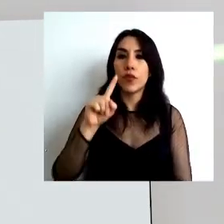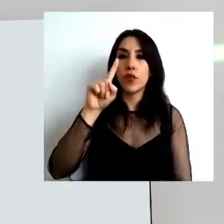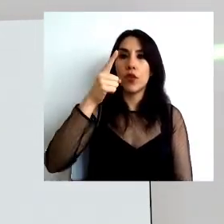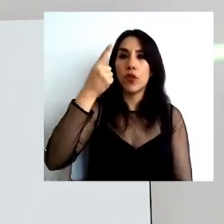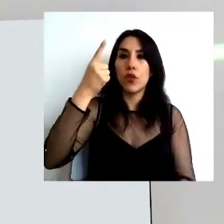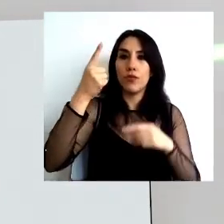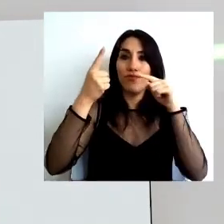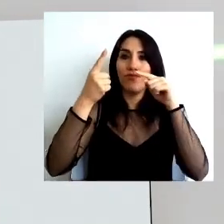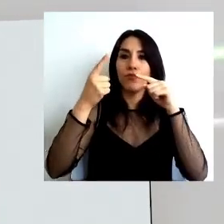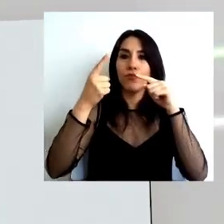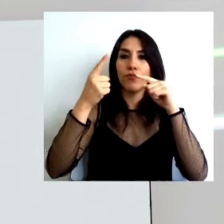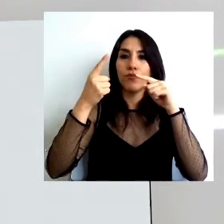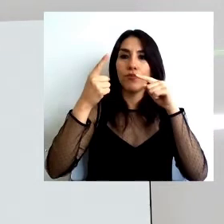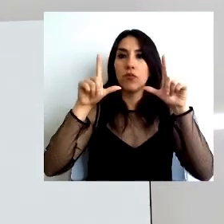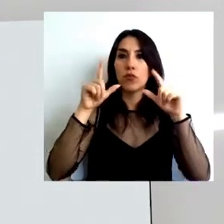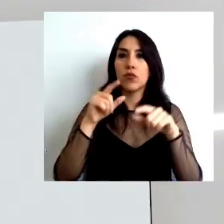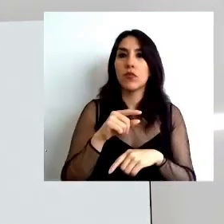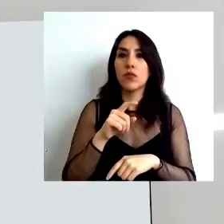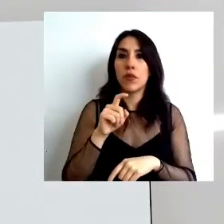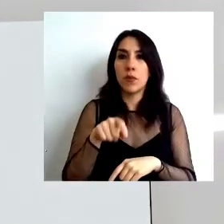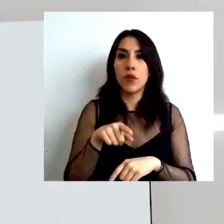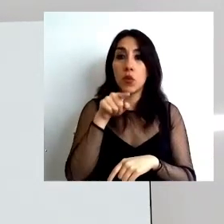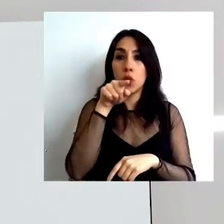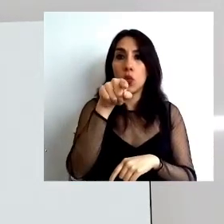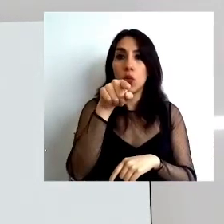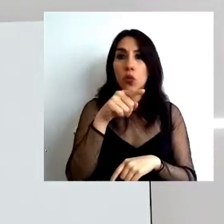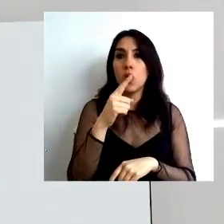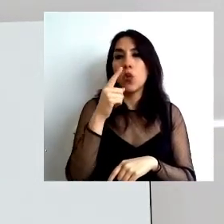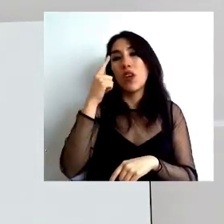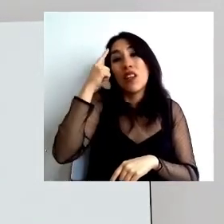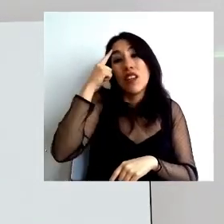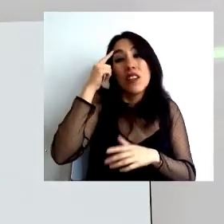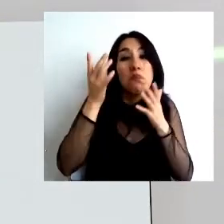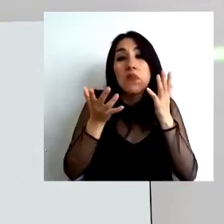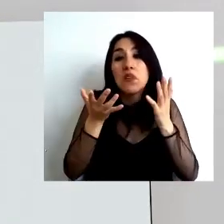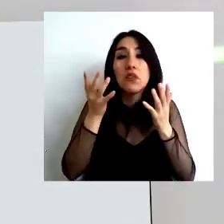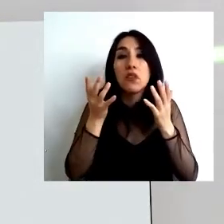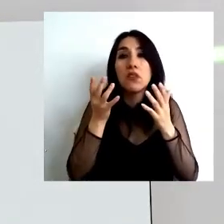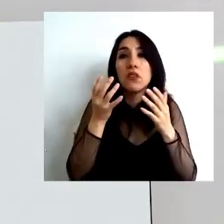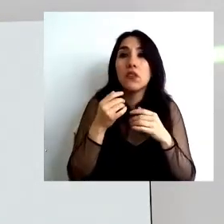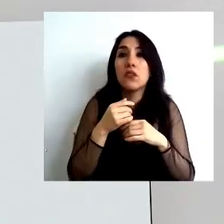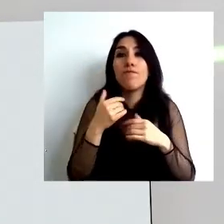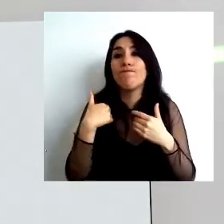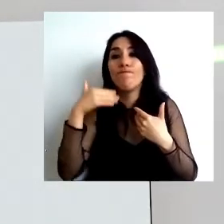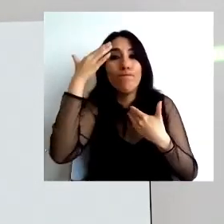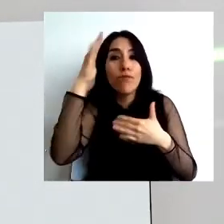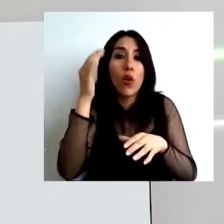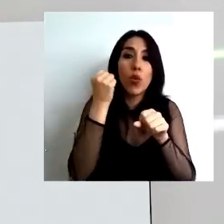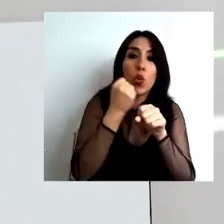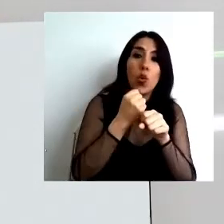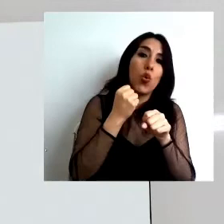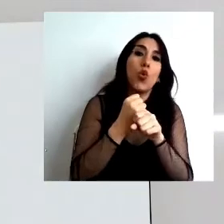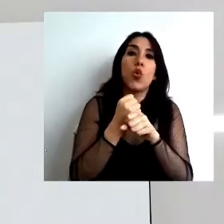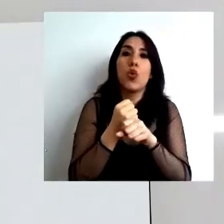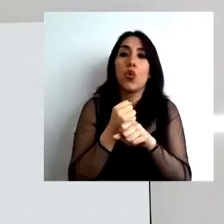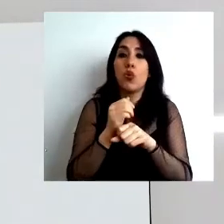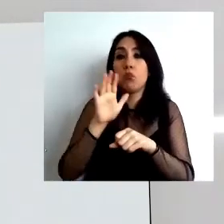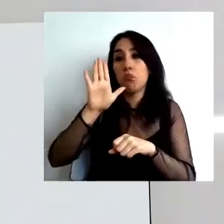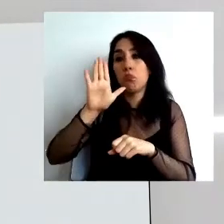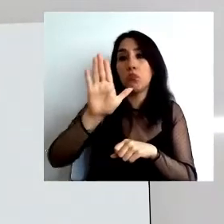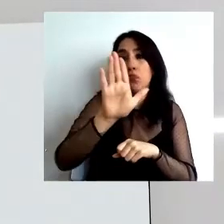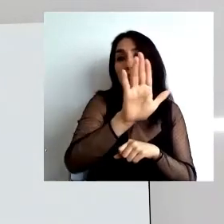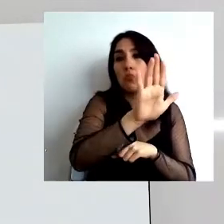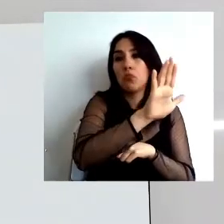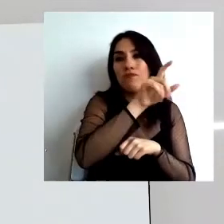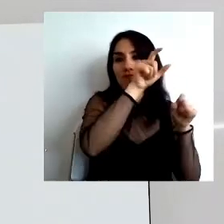create through your work in your own organization, which of course grows and should